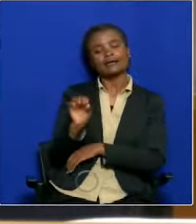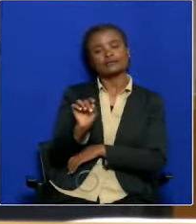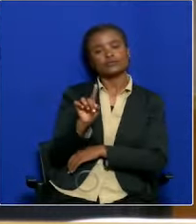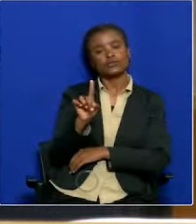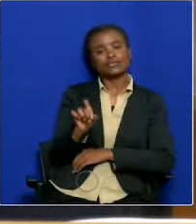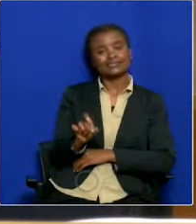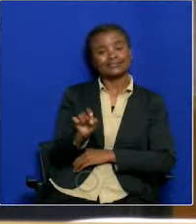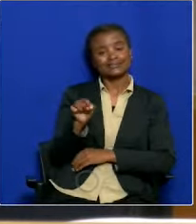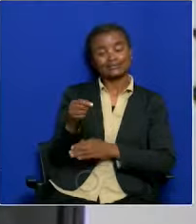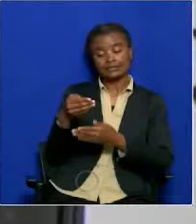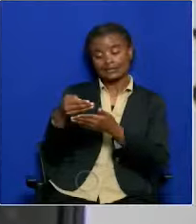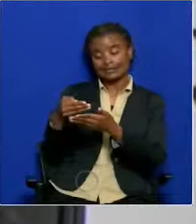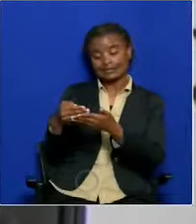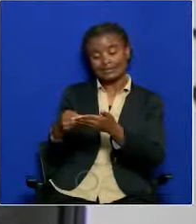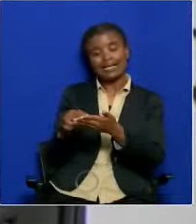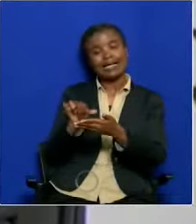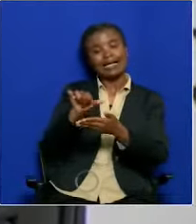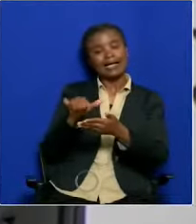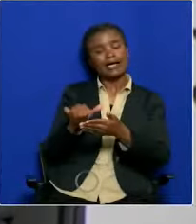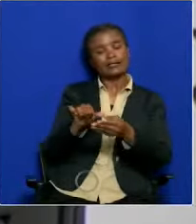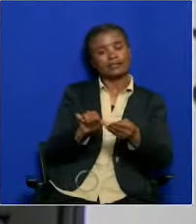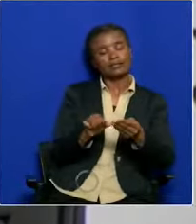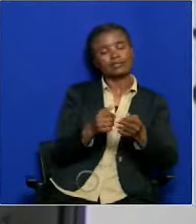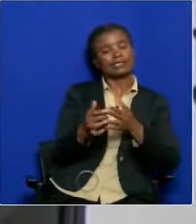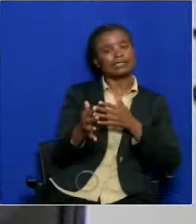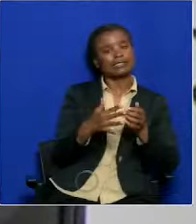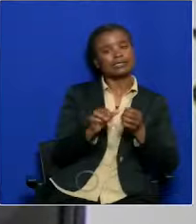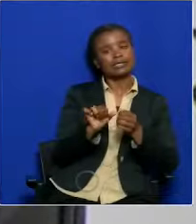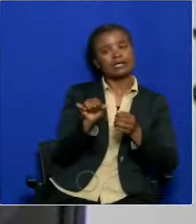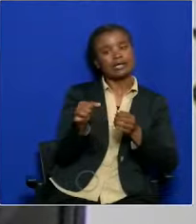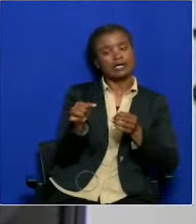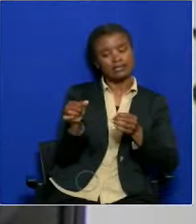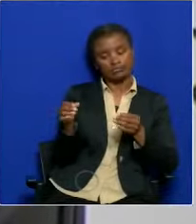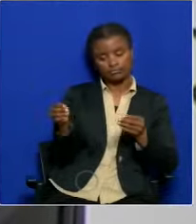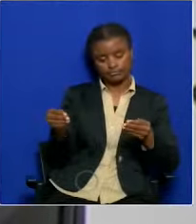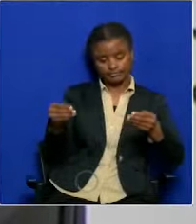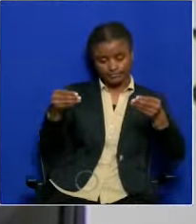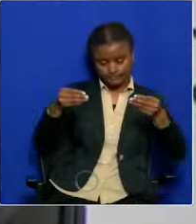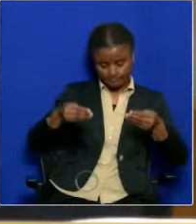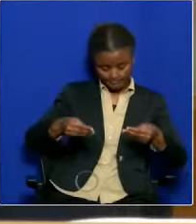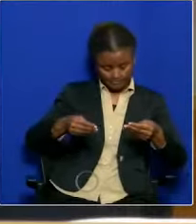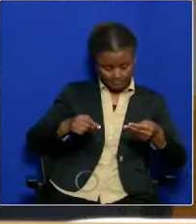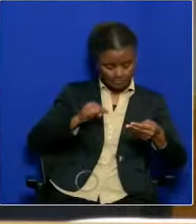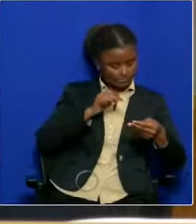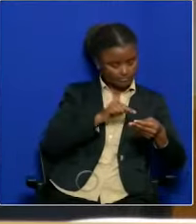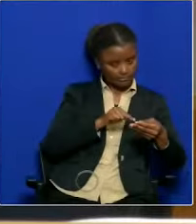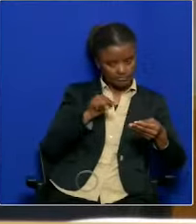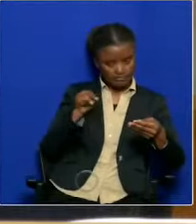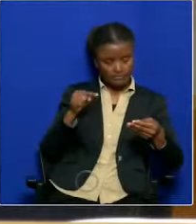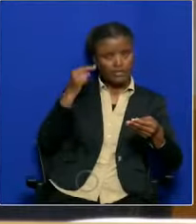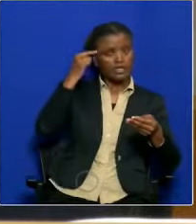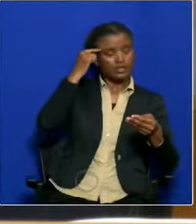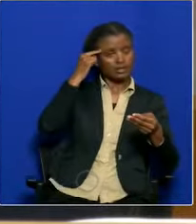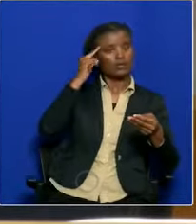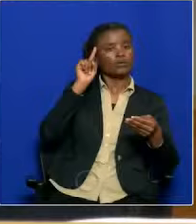there was anything else that informed the amount you asked for.